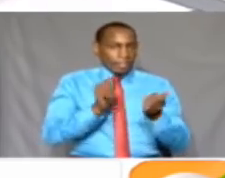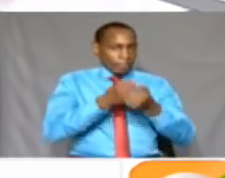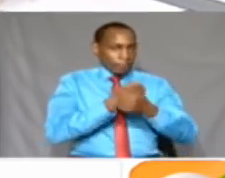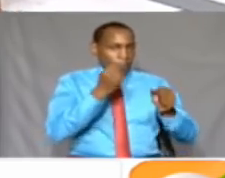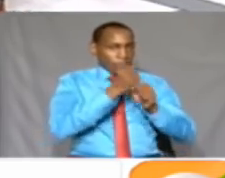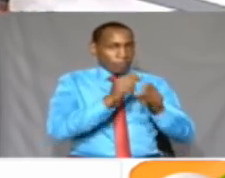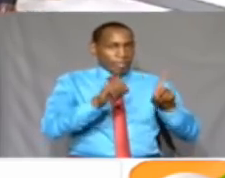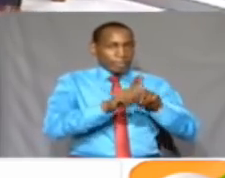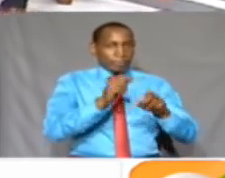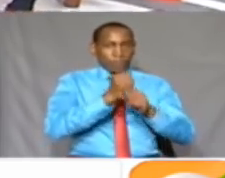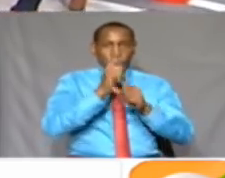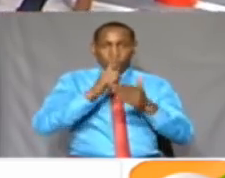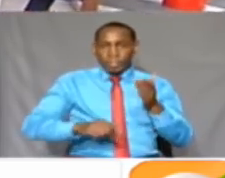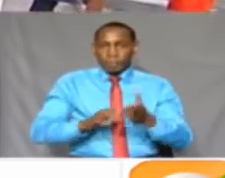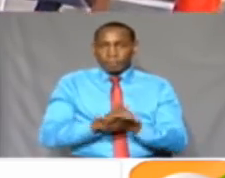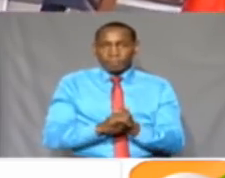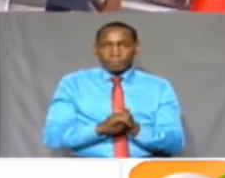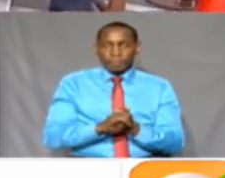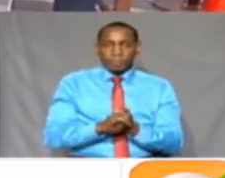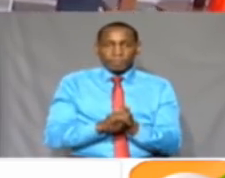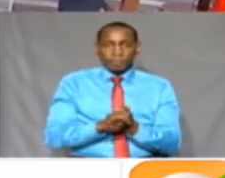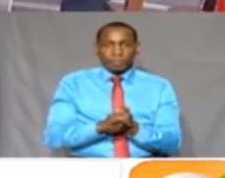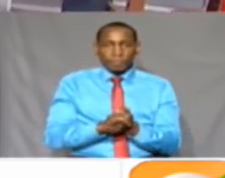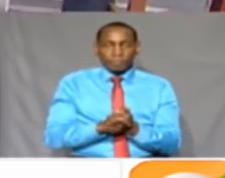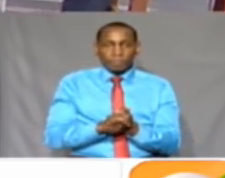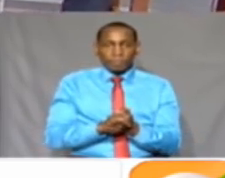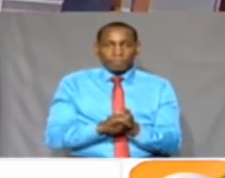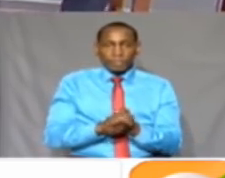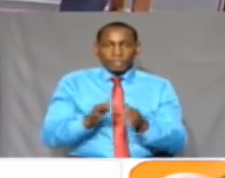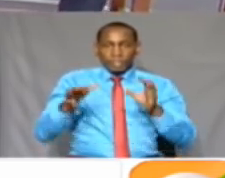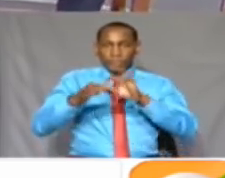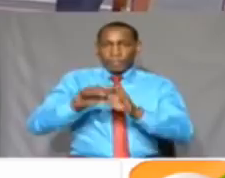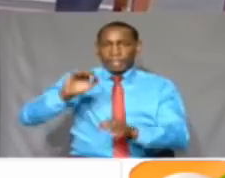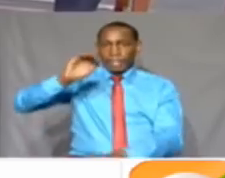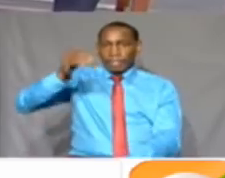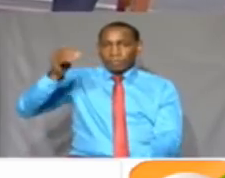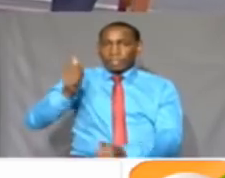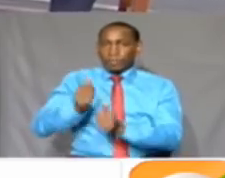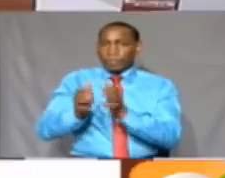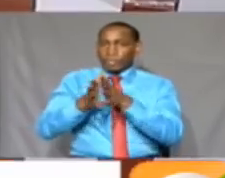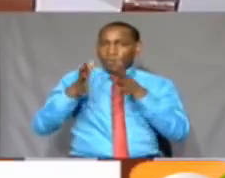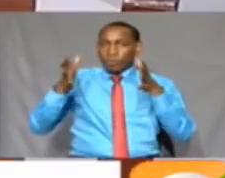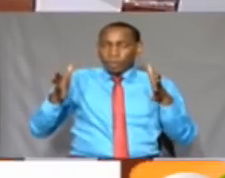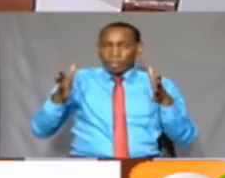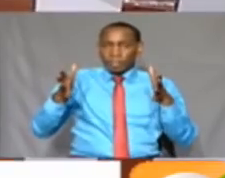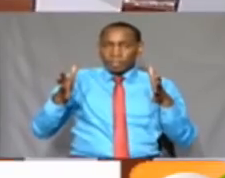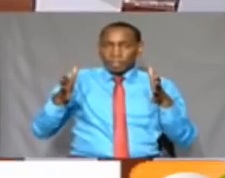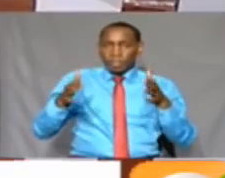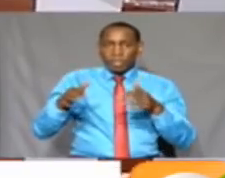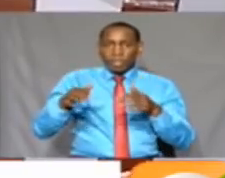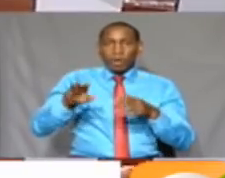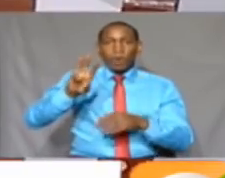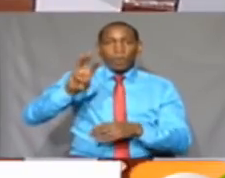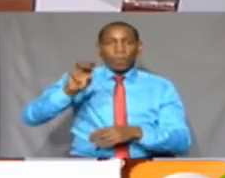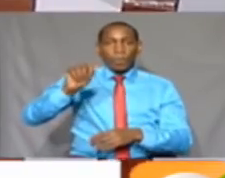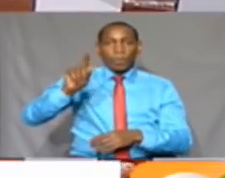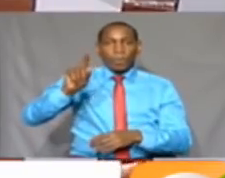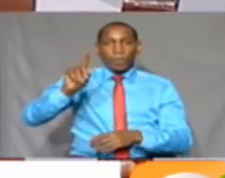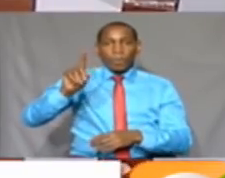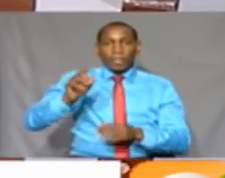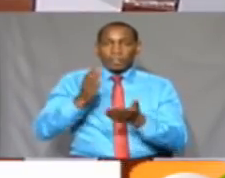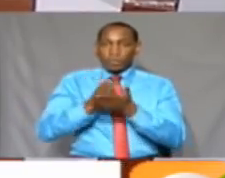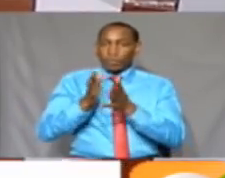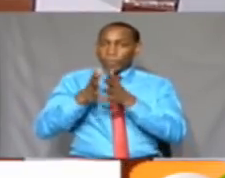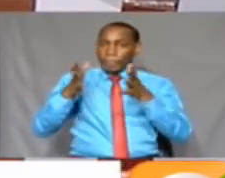this. So what do? I go to the county, which will be much bigger. Correct. I mean, not the county, the wards, which will be much bigger,